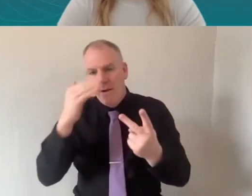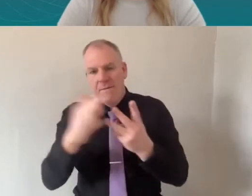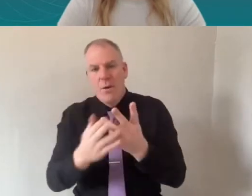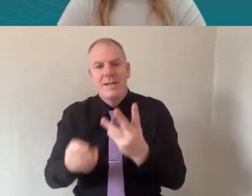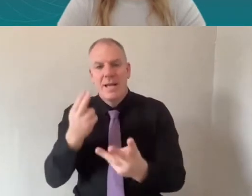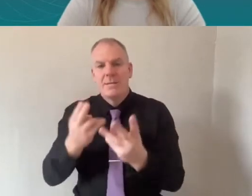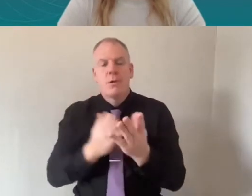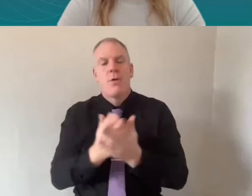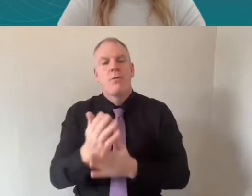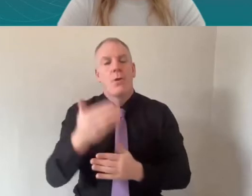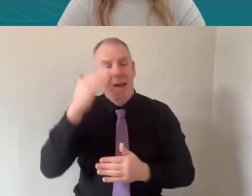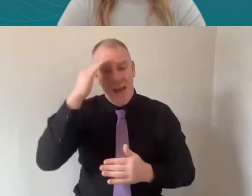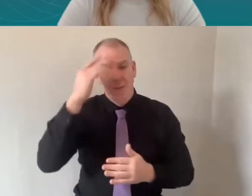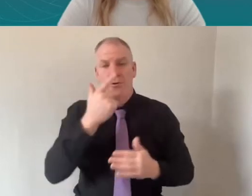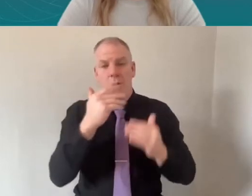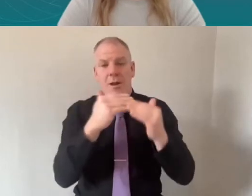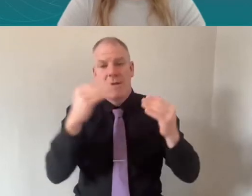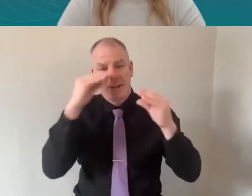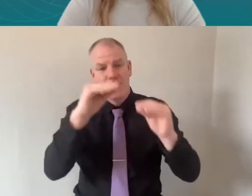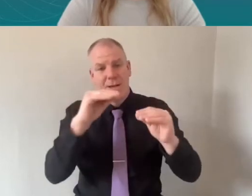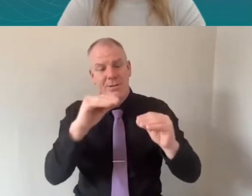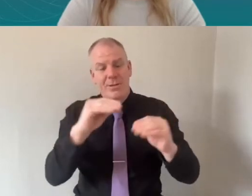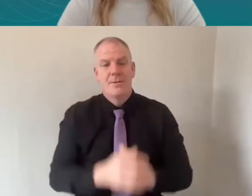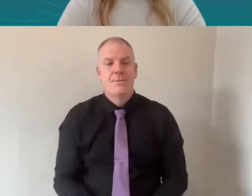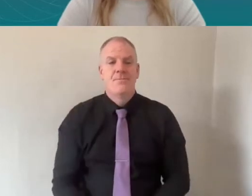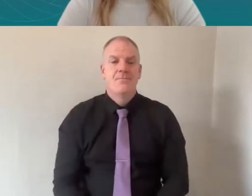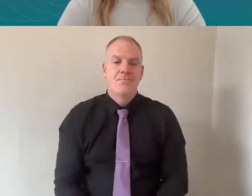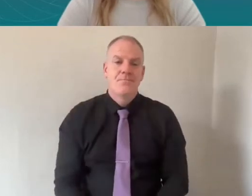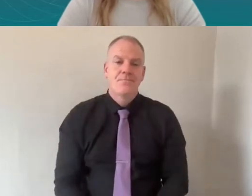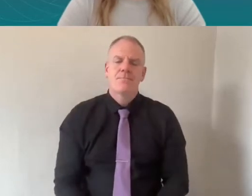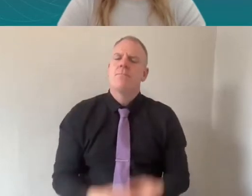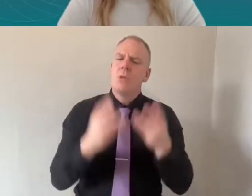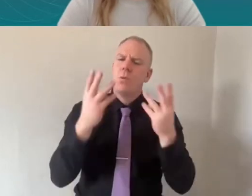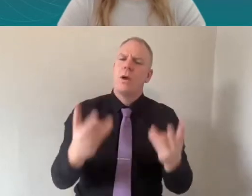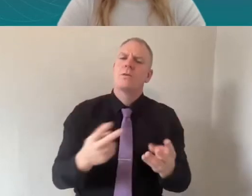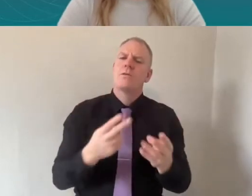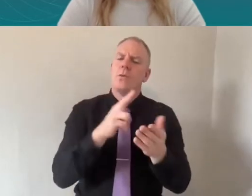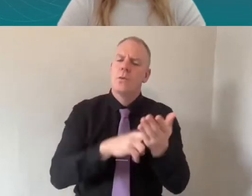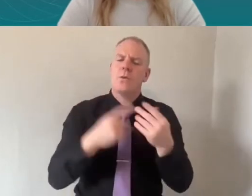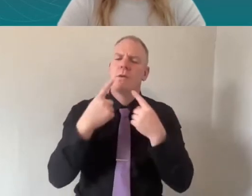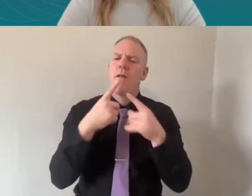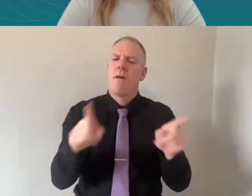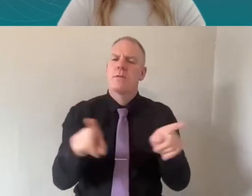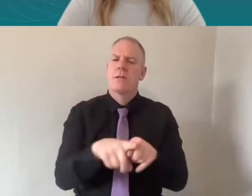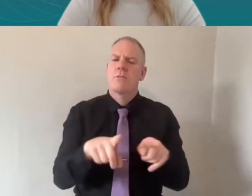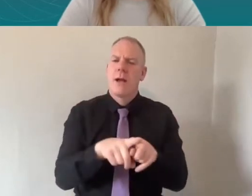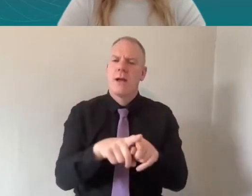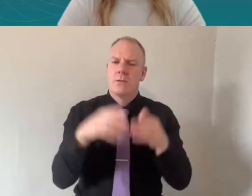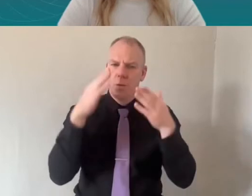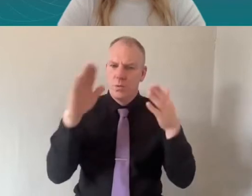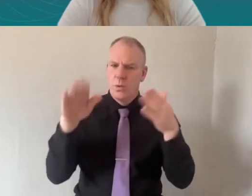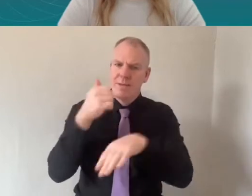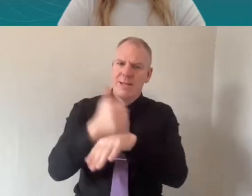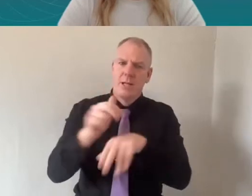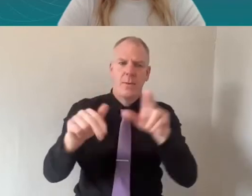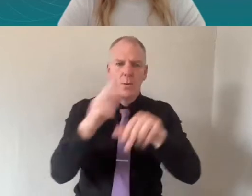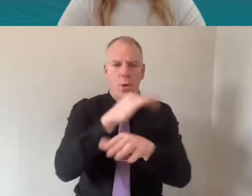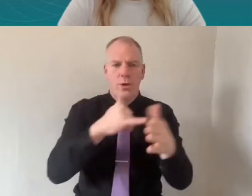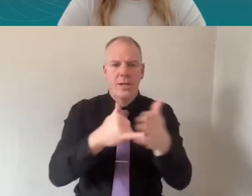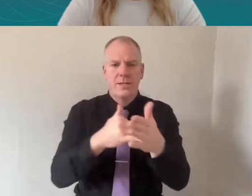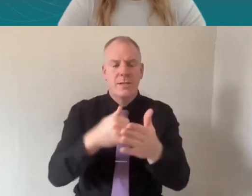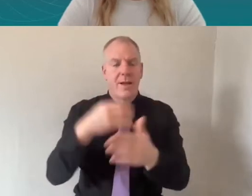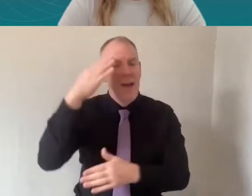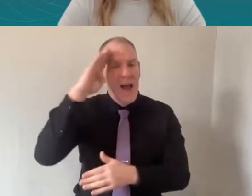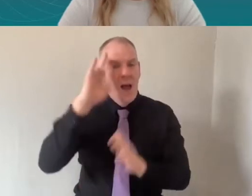Irish tertiary education. We also want to use the launch of this strategy to highlight the establishment of a new body, the